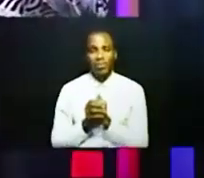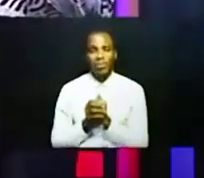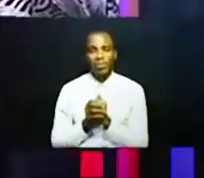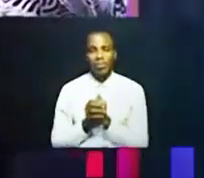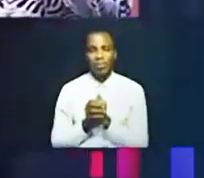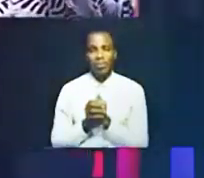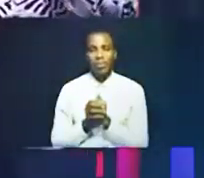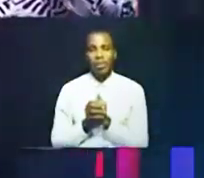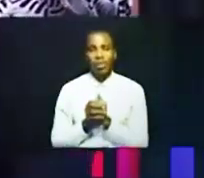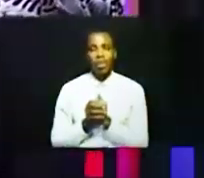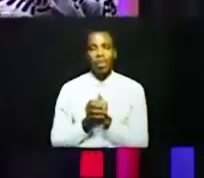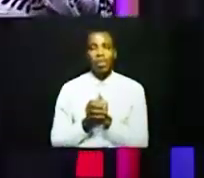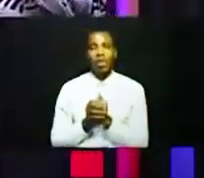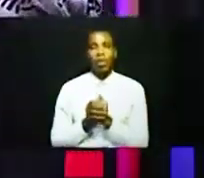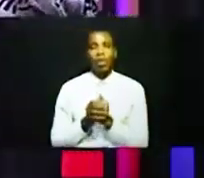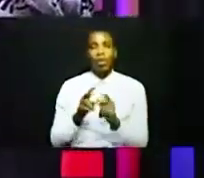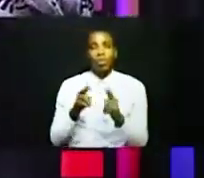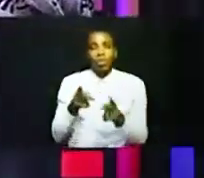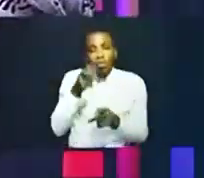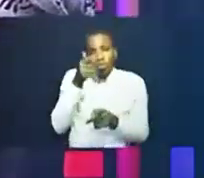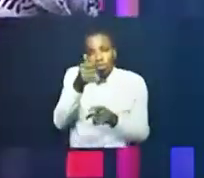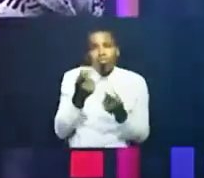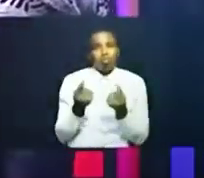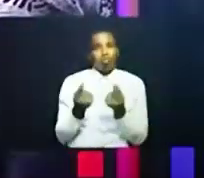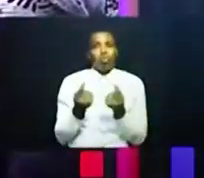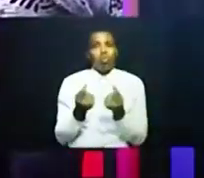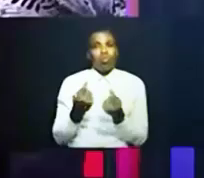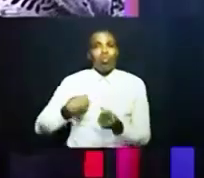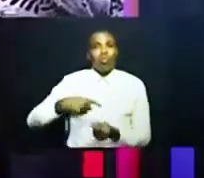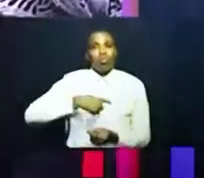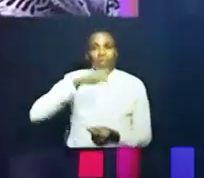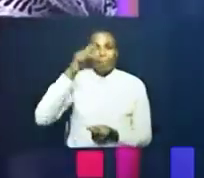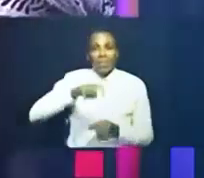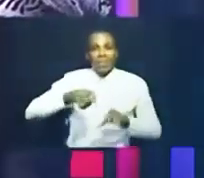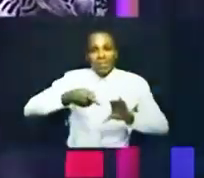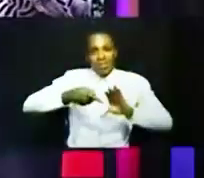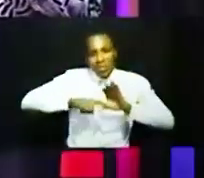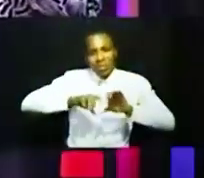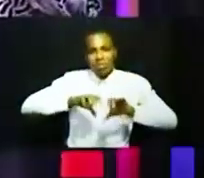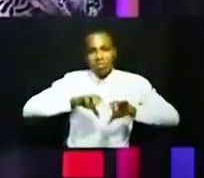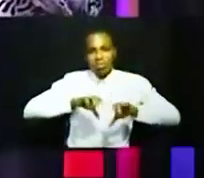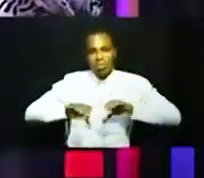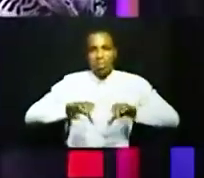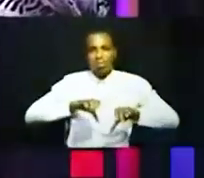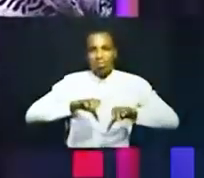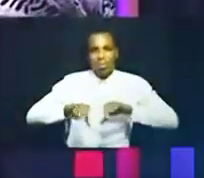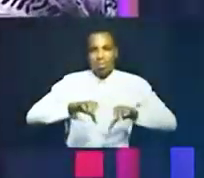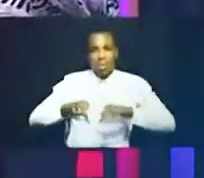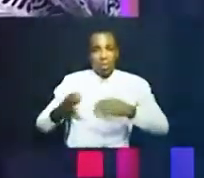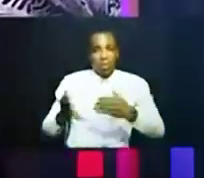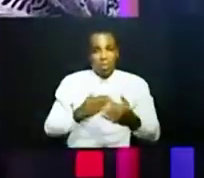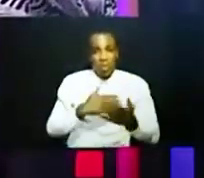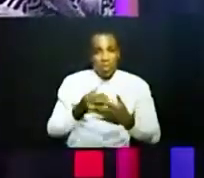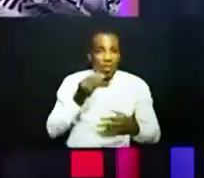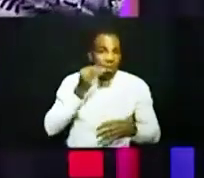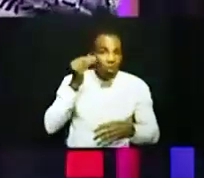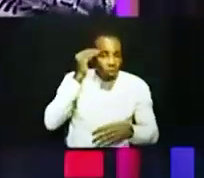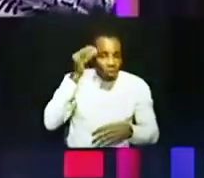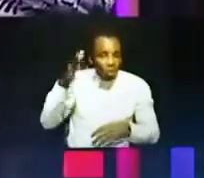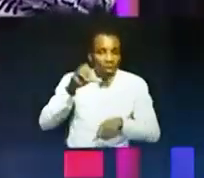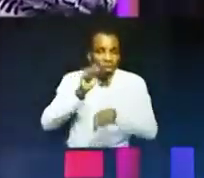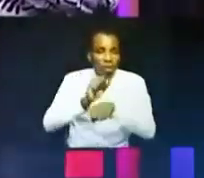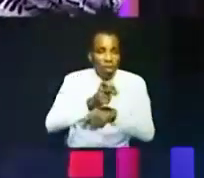All we need is to rise and take steps and do something about our spheres. And